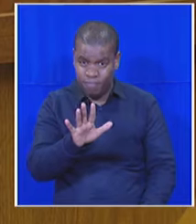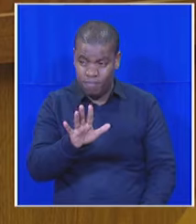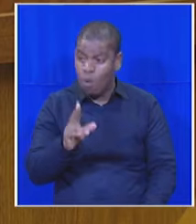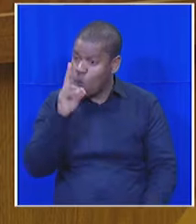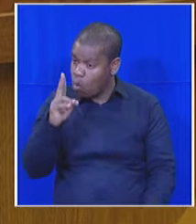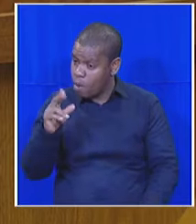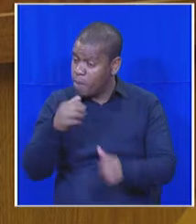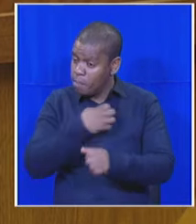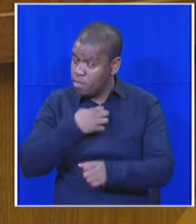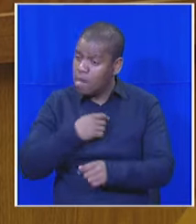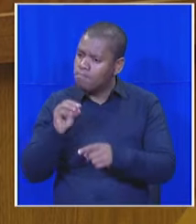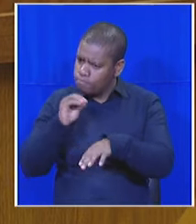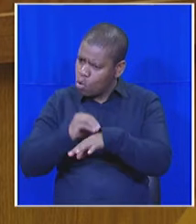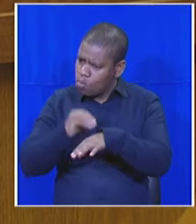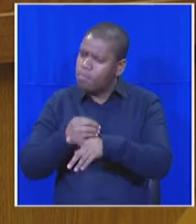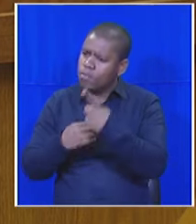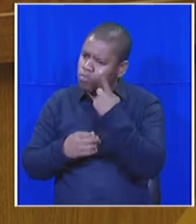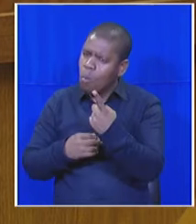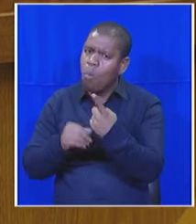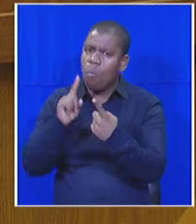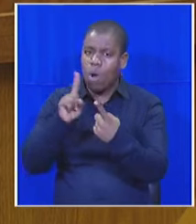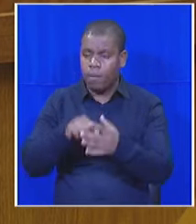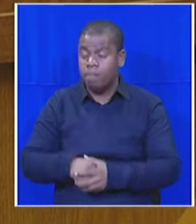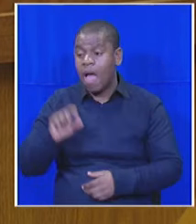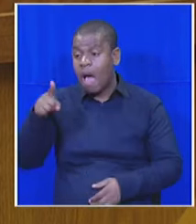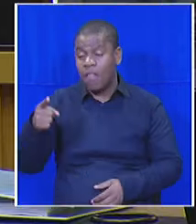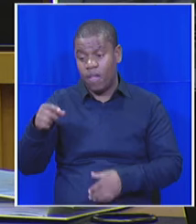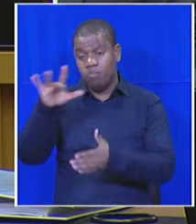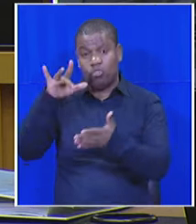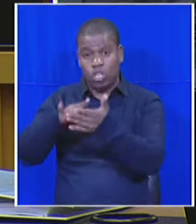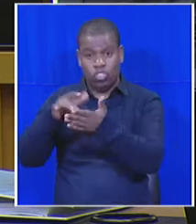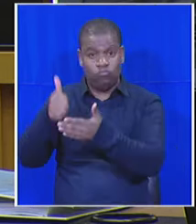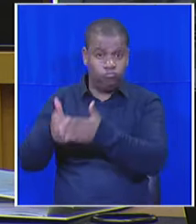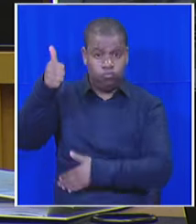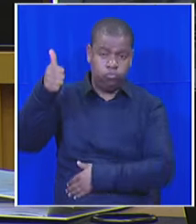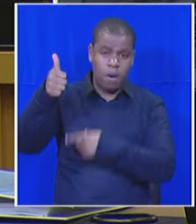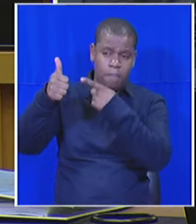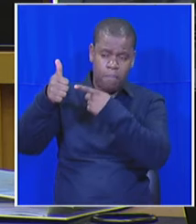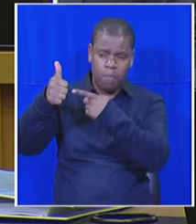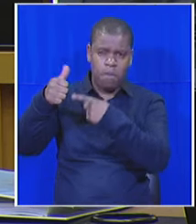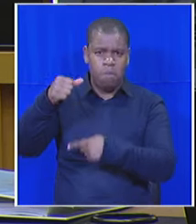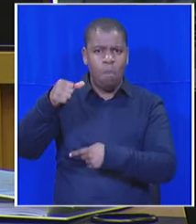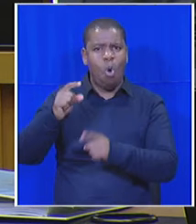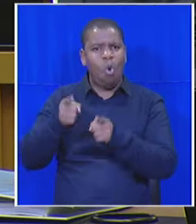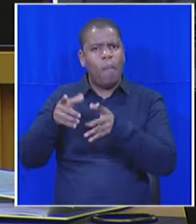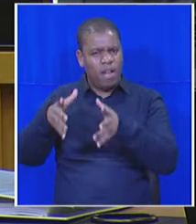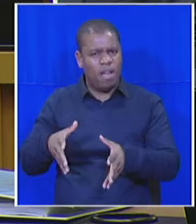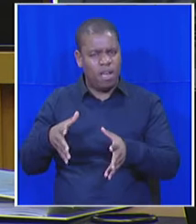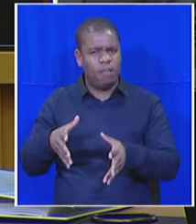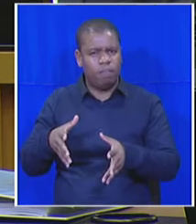problem is some of your station commanders in the country are deliberately